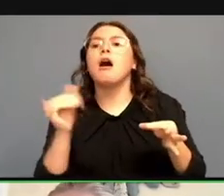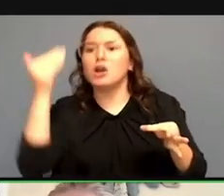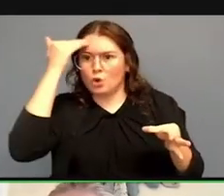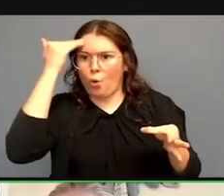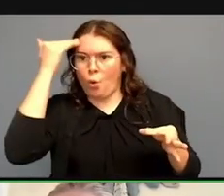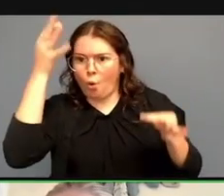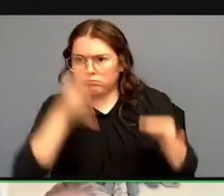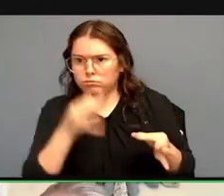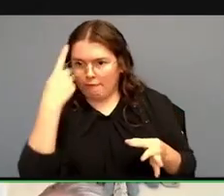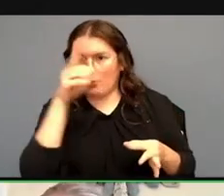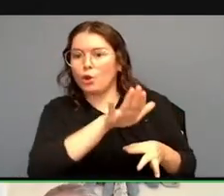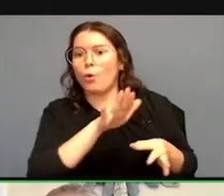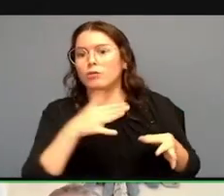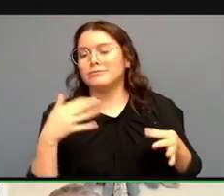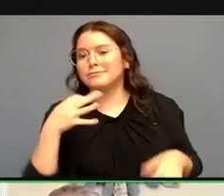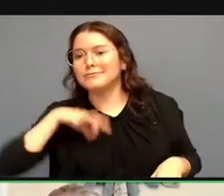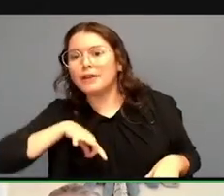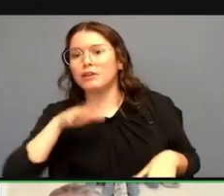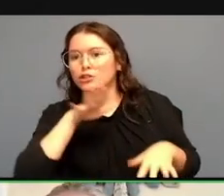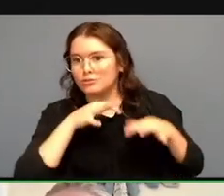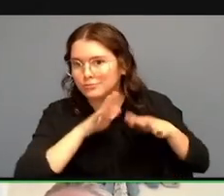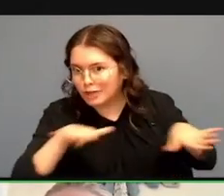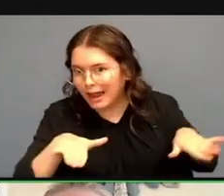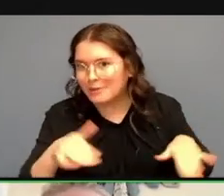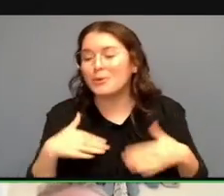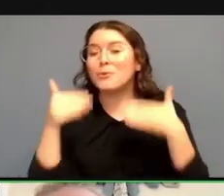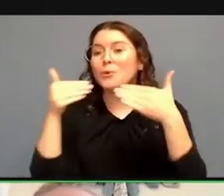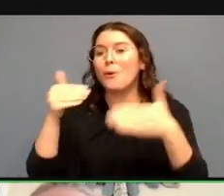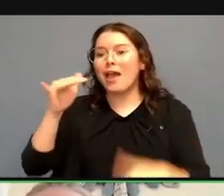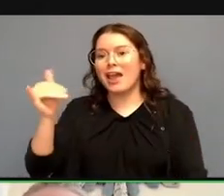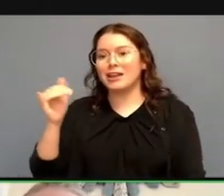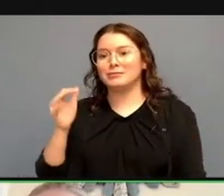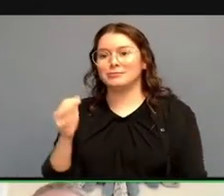benefit of your child. All right, go ahead, Jermaine.